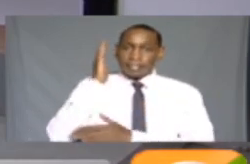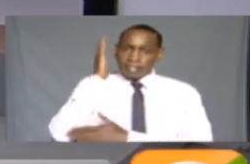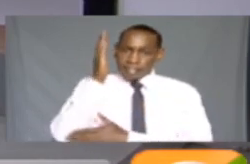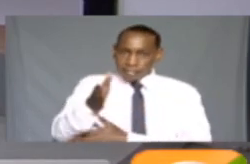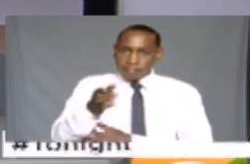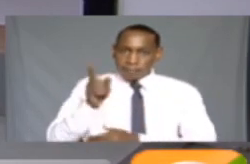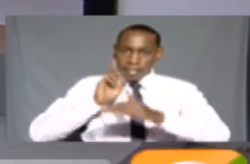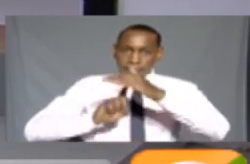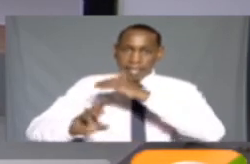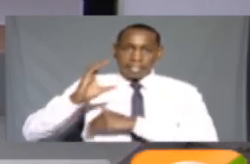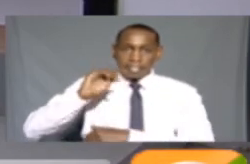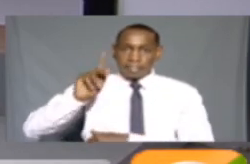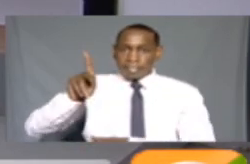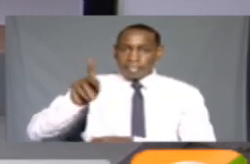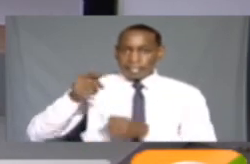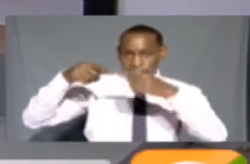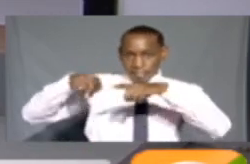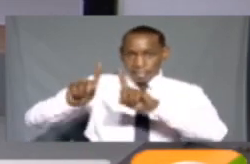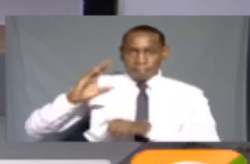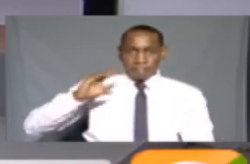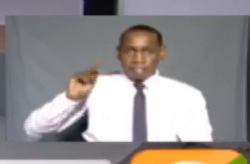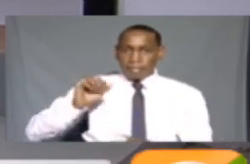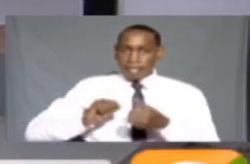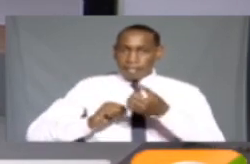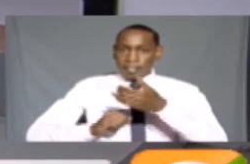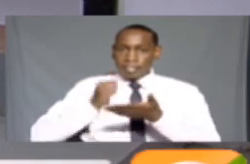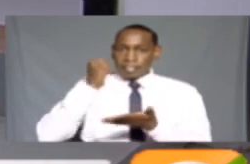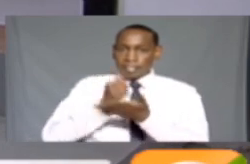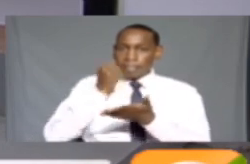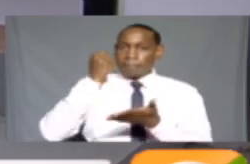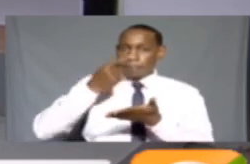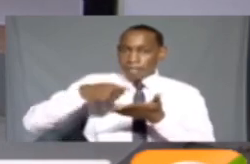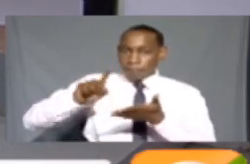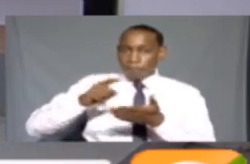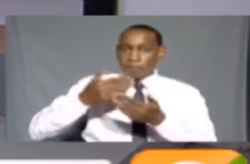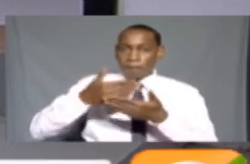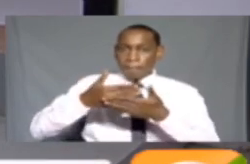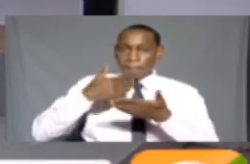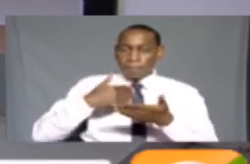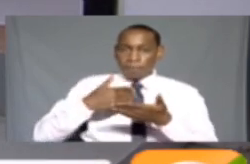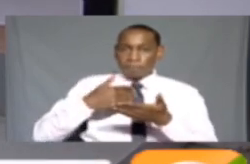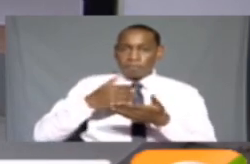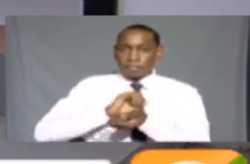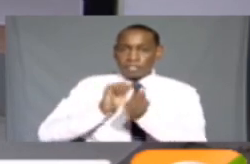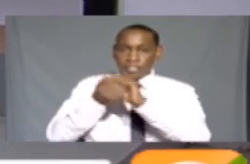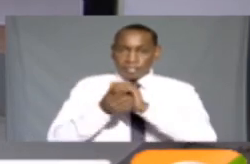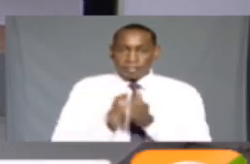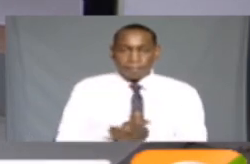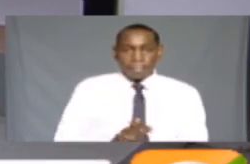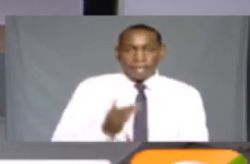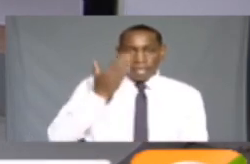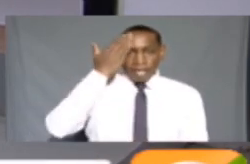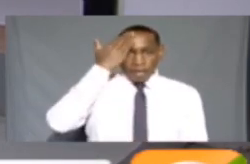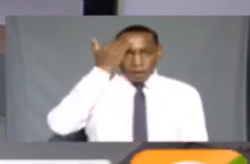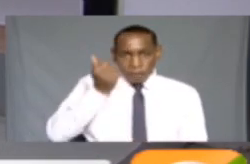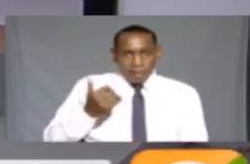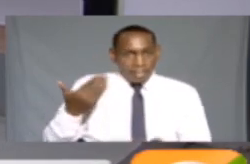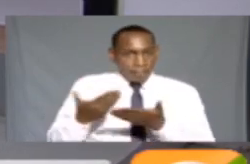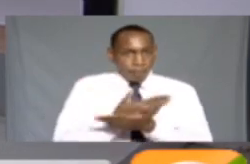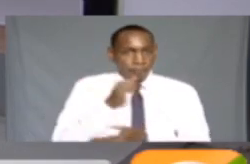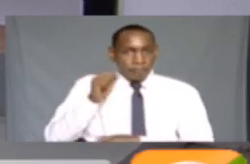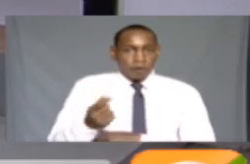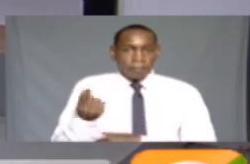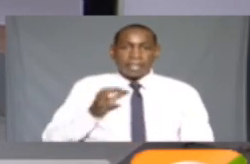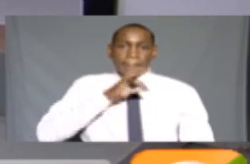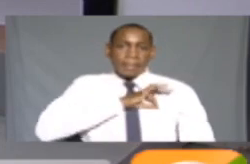CBK and they then endorse that and authorize it before you can. So why are we demonetizing, and what are